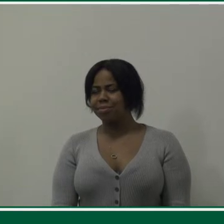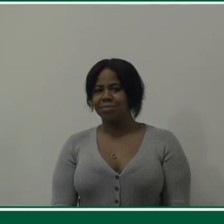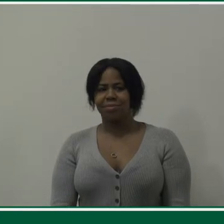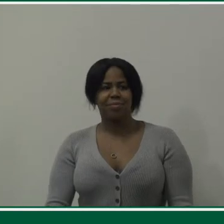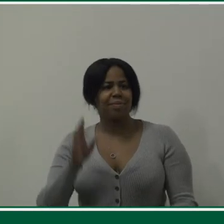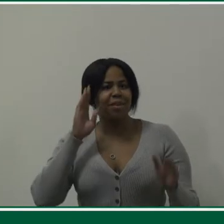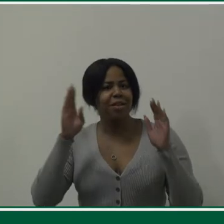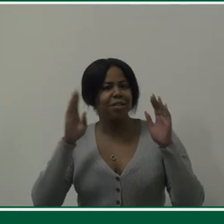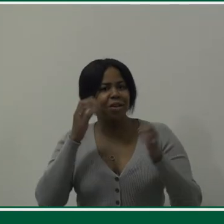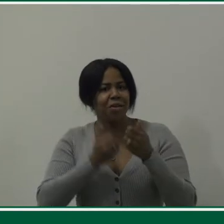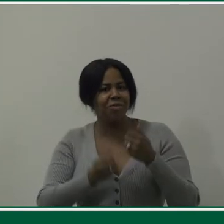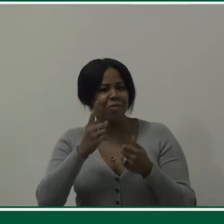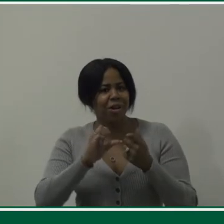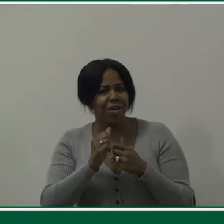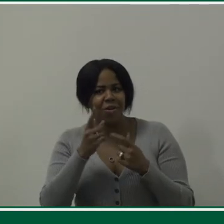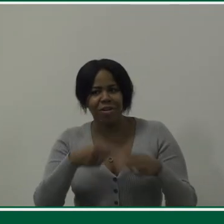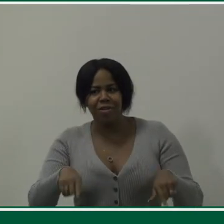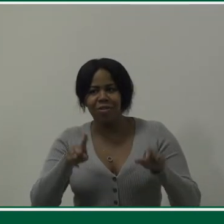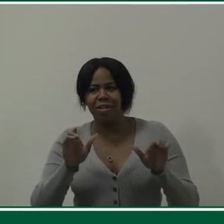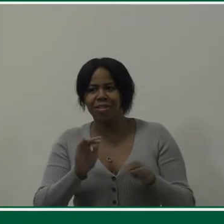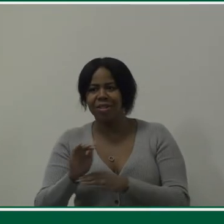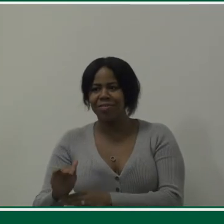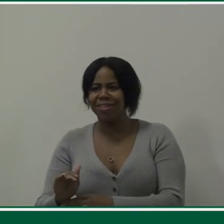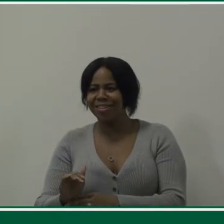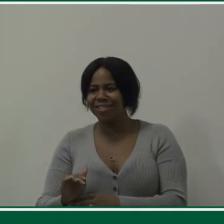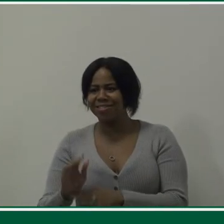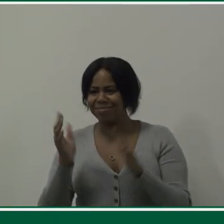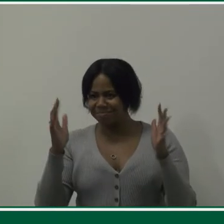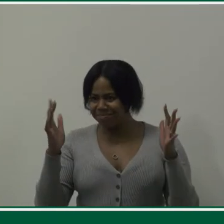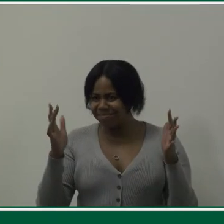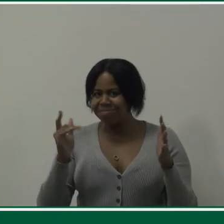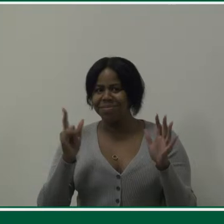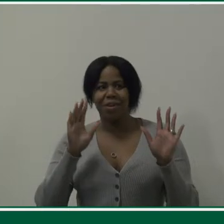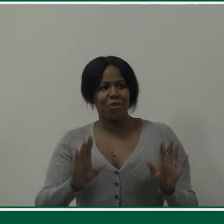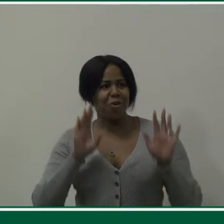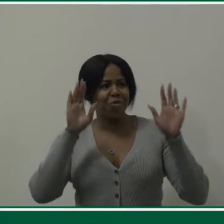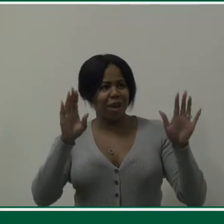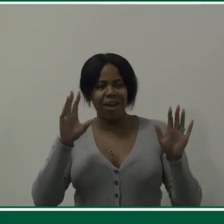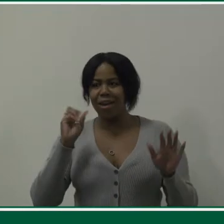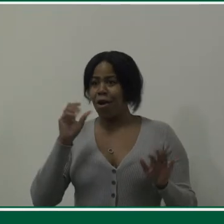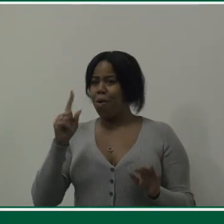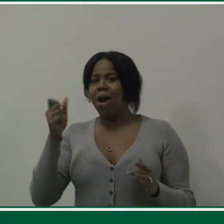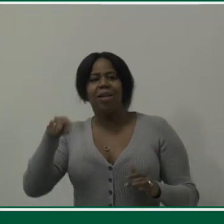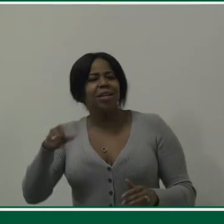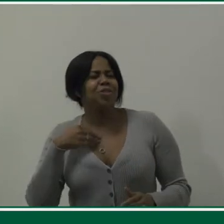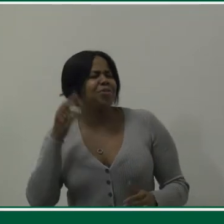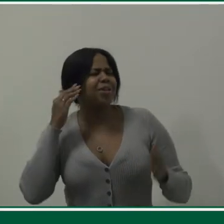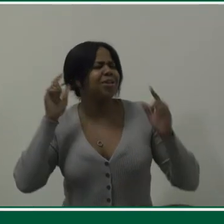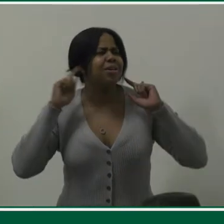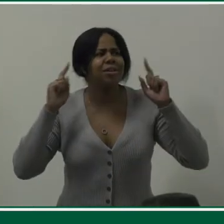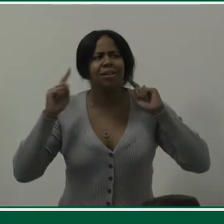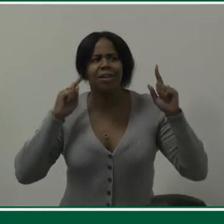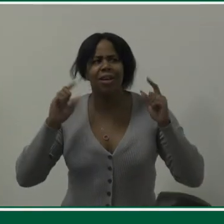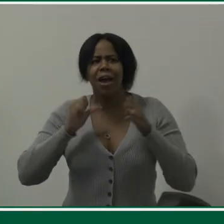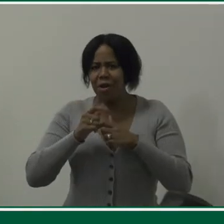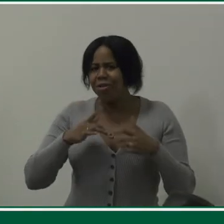Hello, everybody. How y'all doing this evening? Now, I need y'all to talk to me. How y'all doing this